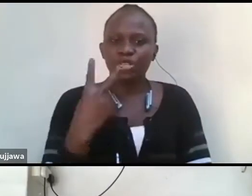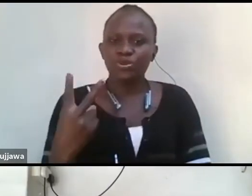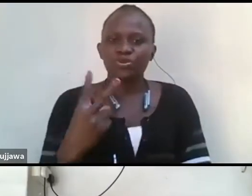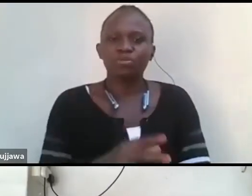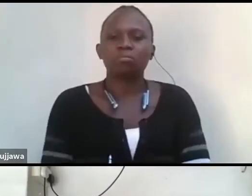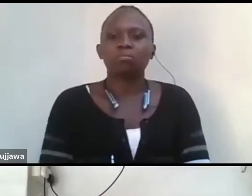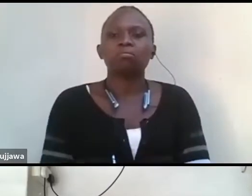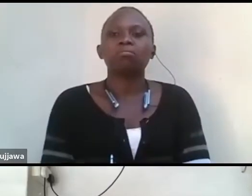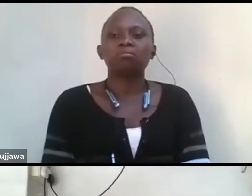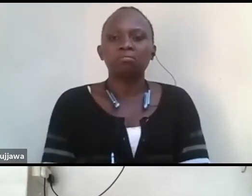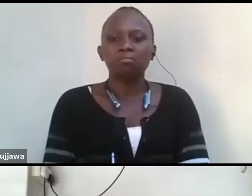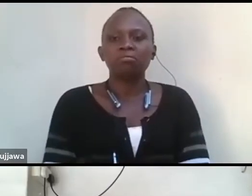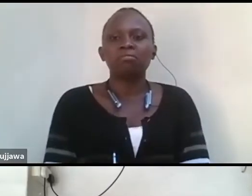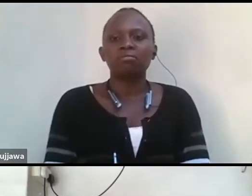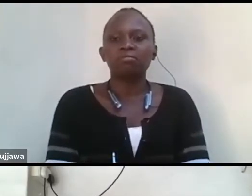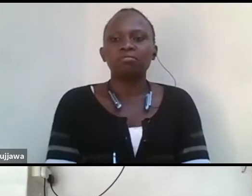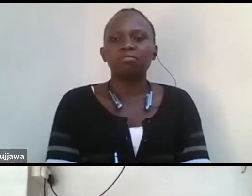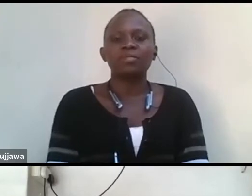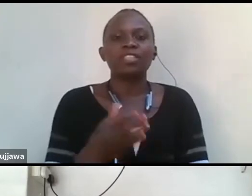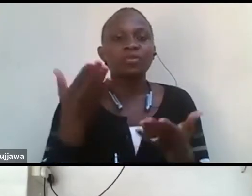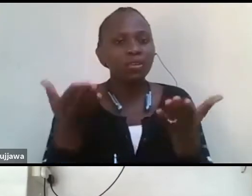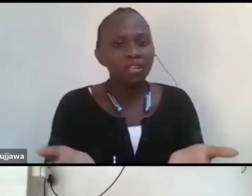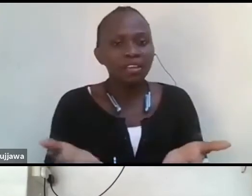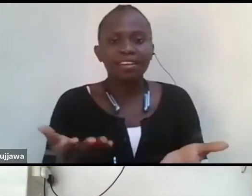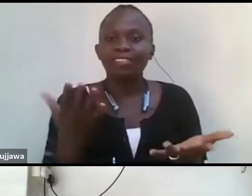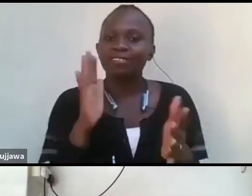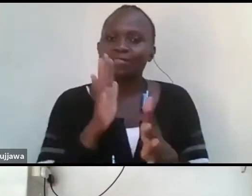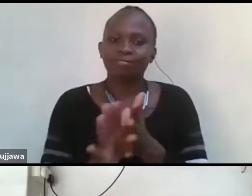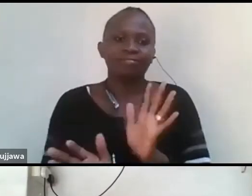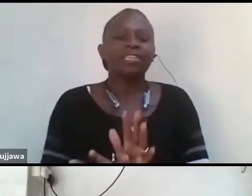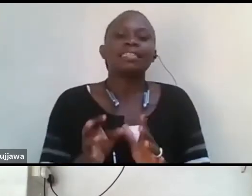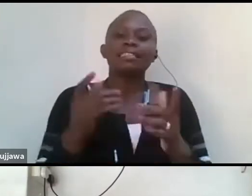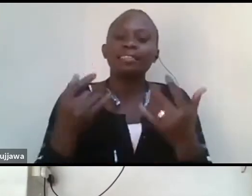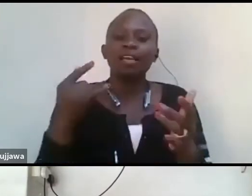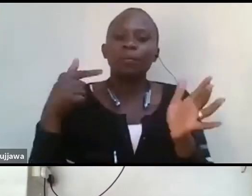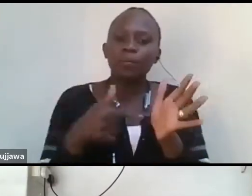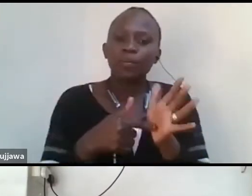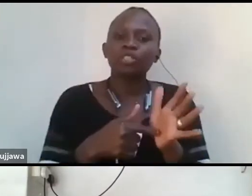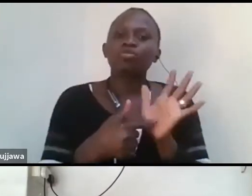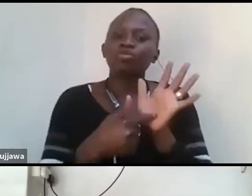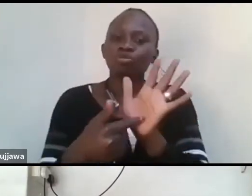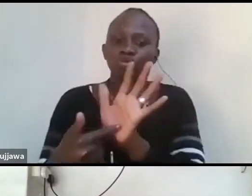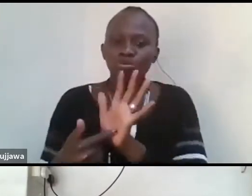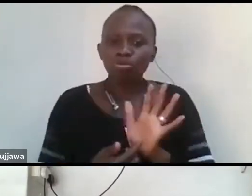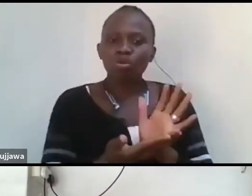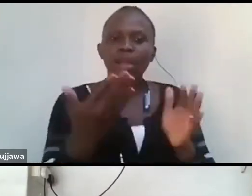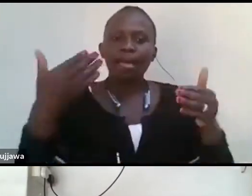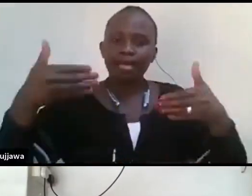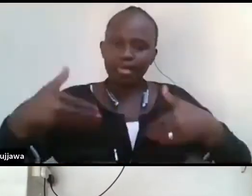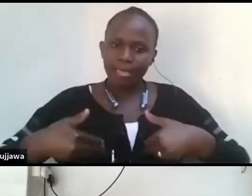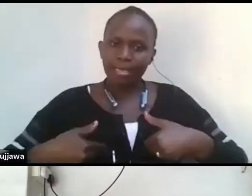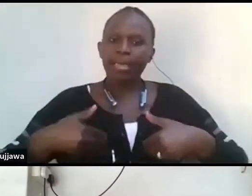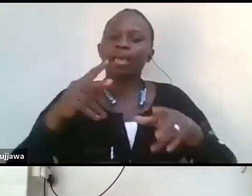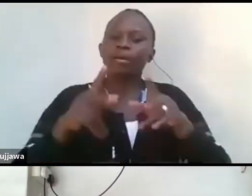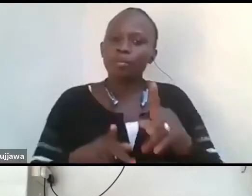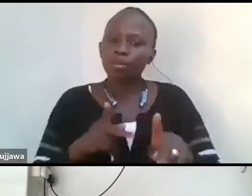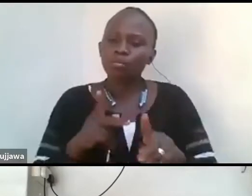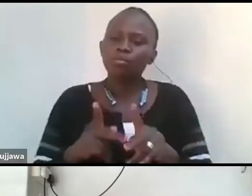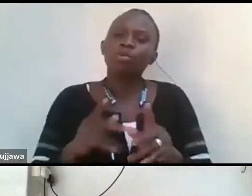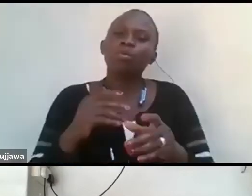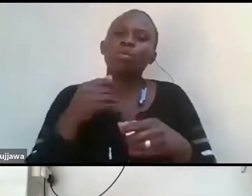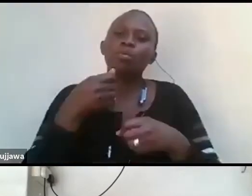Exactly my point was, and here you are now. And I guess the whole point of that is to show our young people that whether it is being a manufacturer